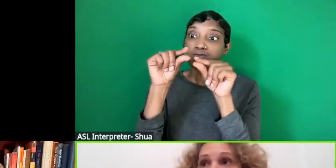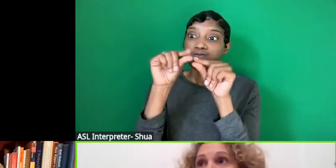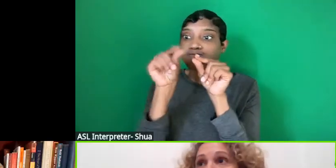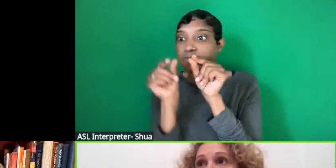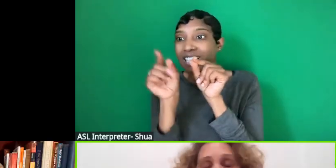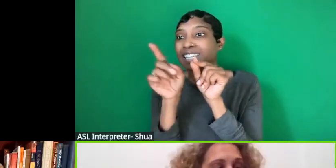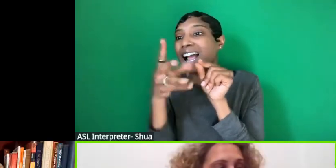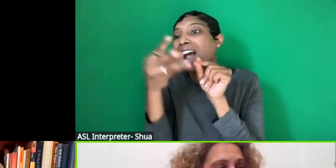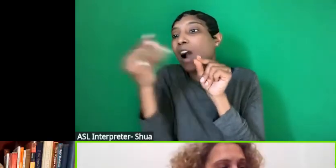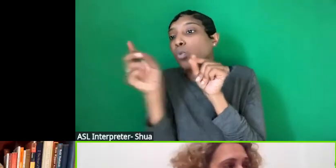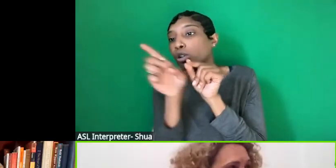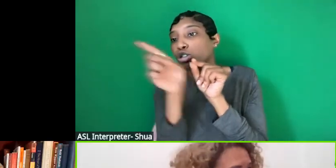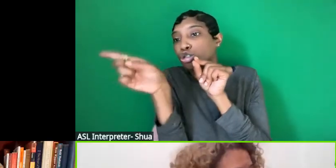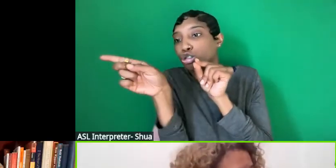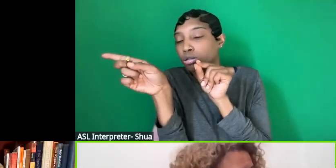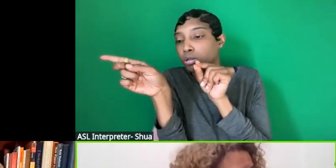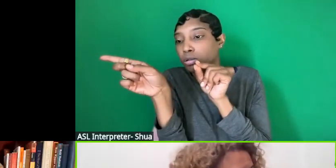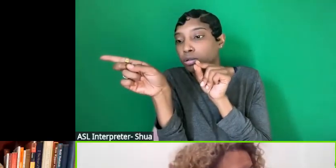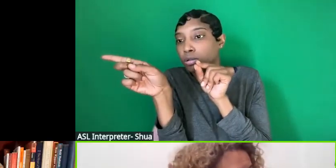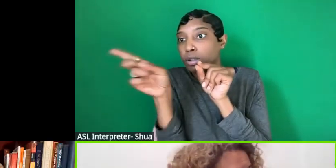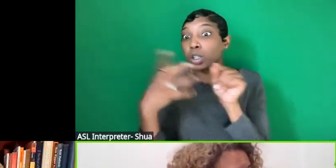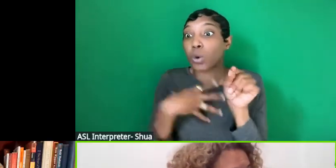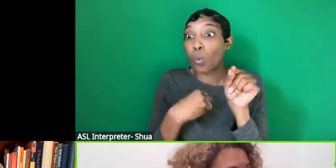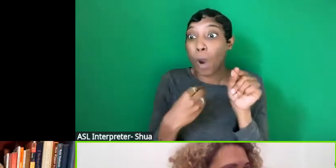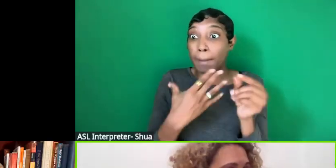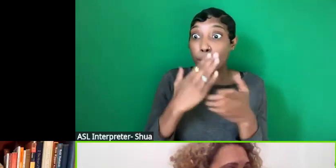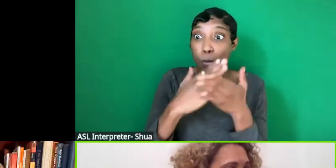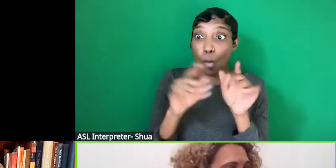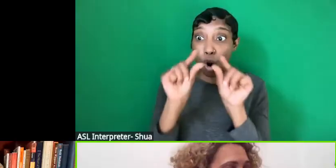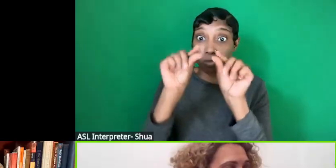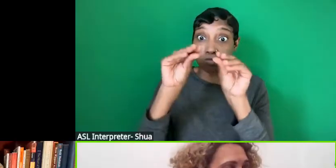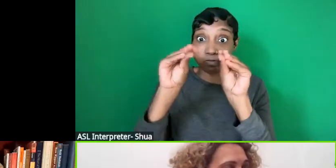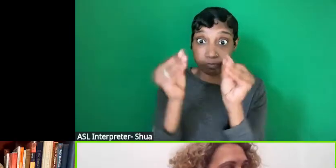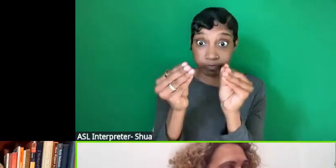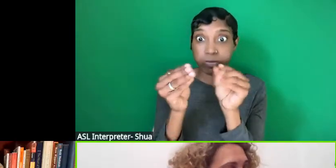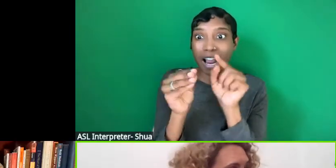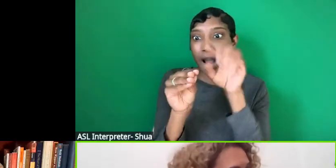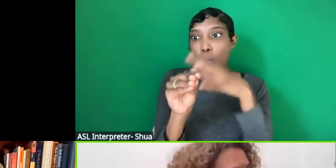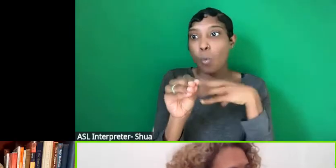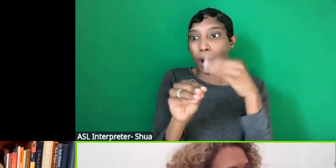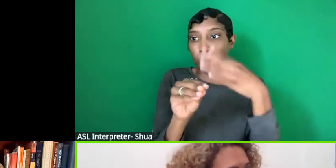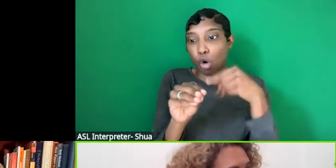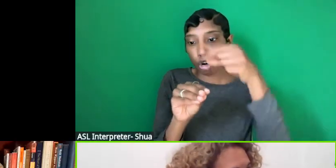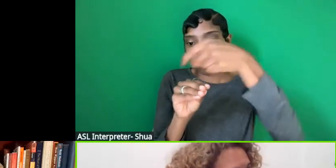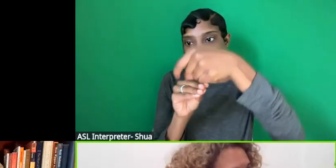fold it so the white part faces out for your two metal strips.